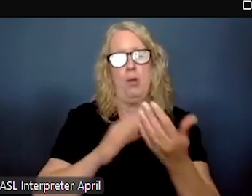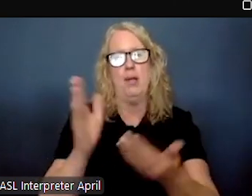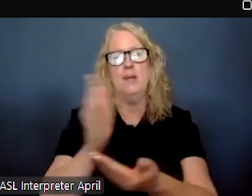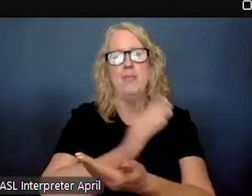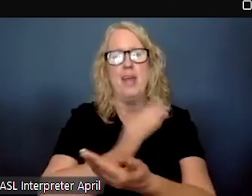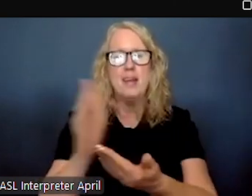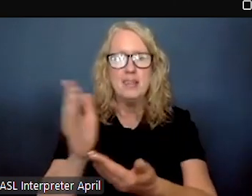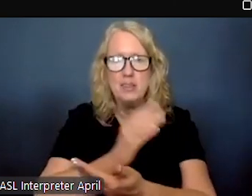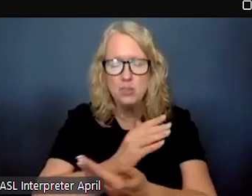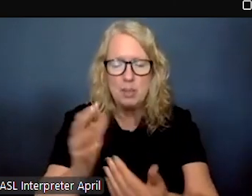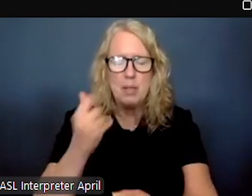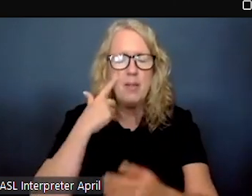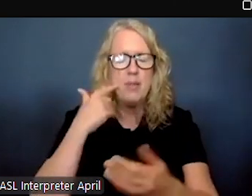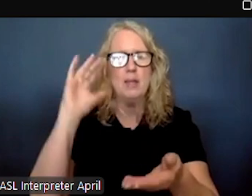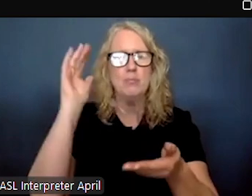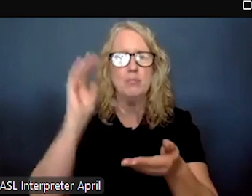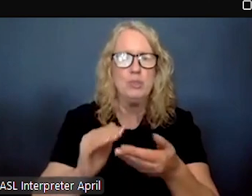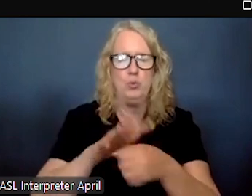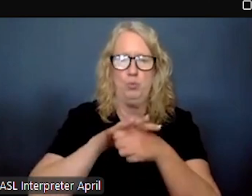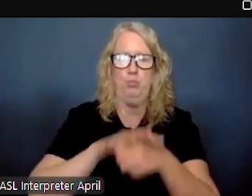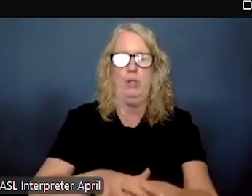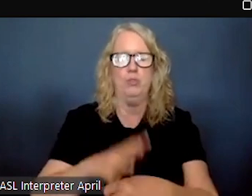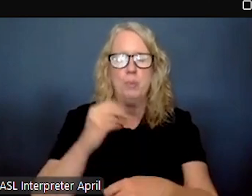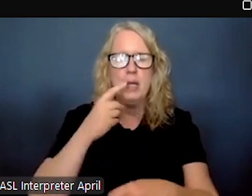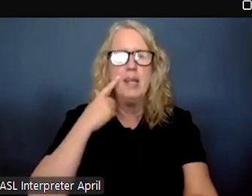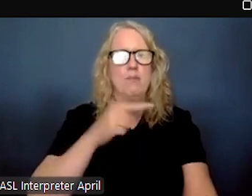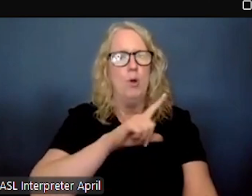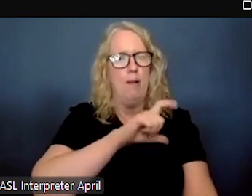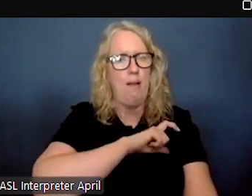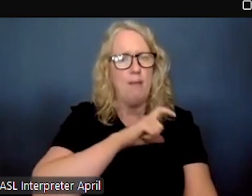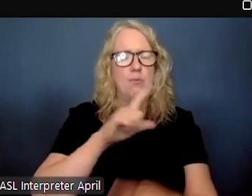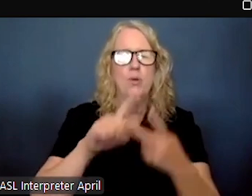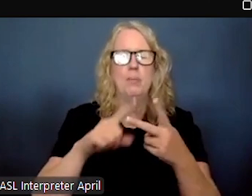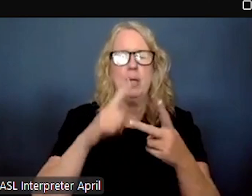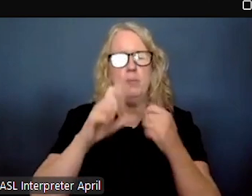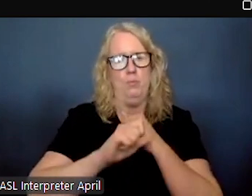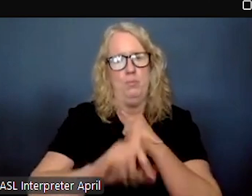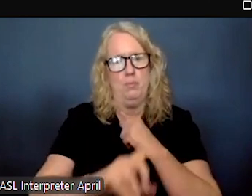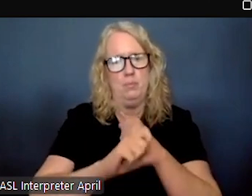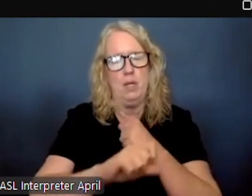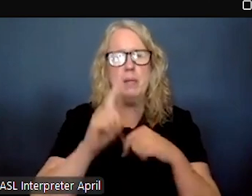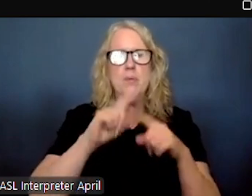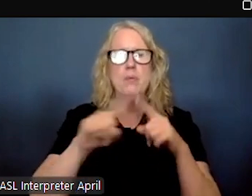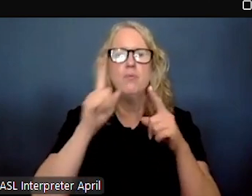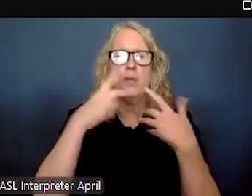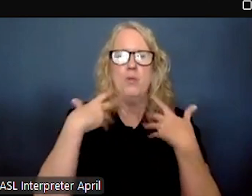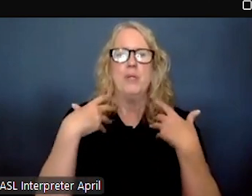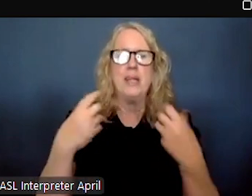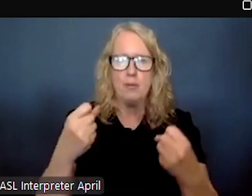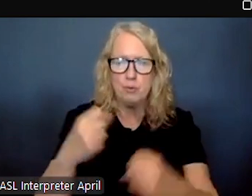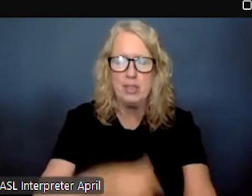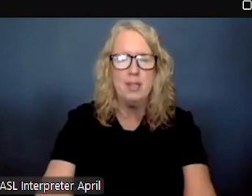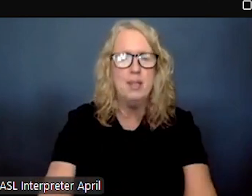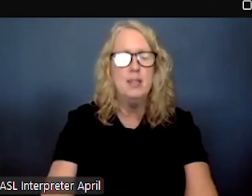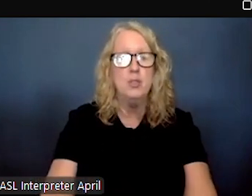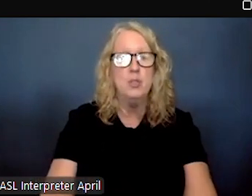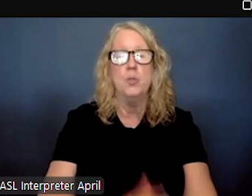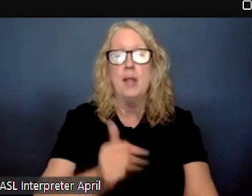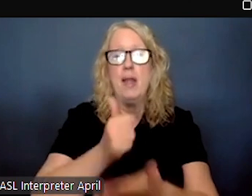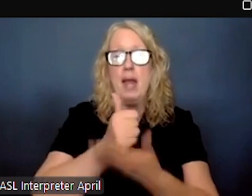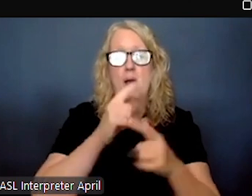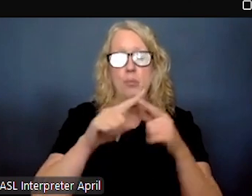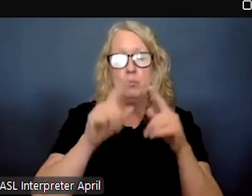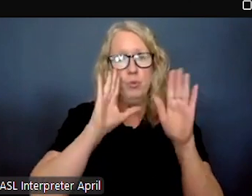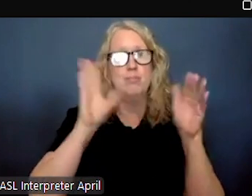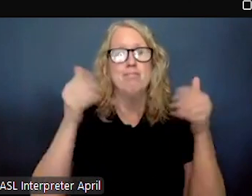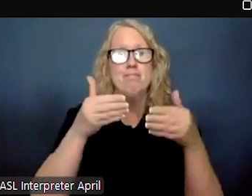they do reduce that pressure on hospitals and on law enforcement while promoting recovery-focused care. And they really help to shift the narrative